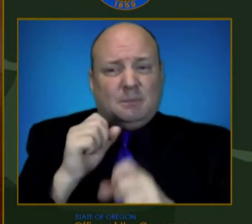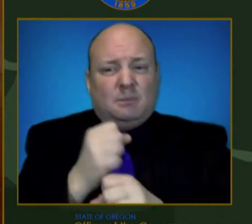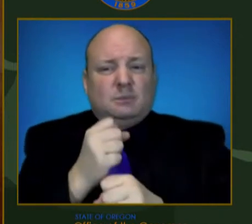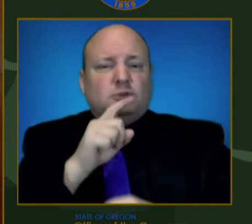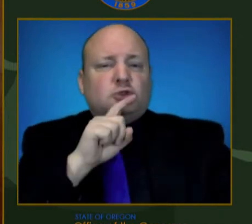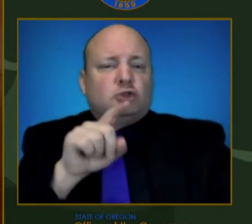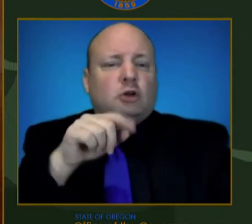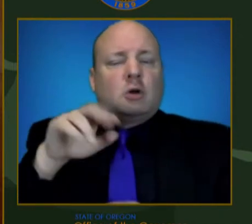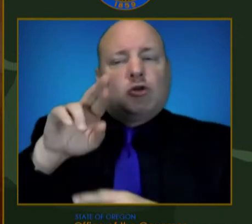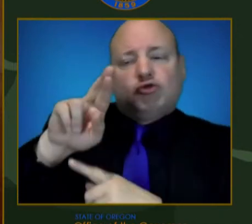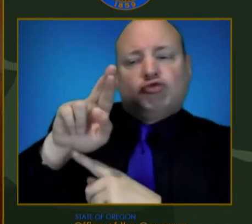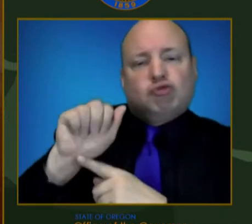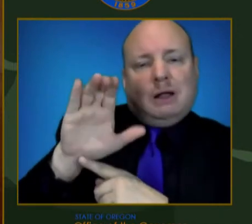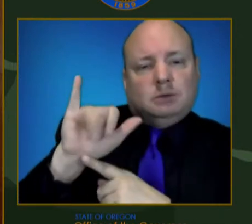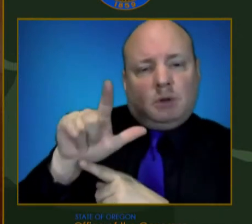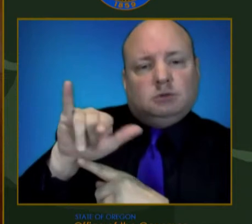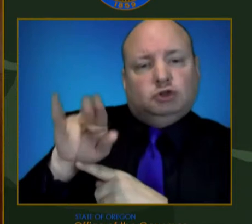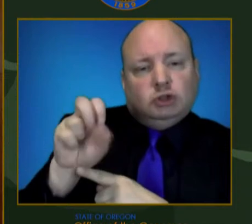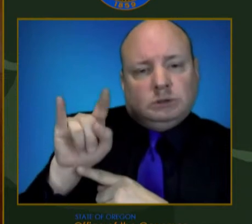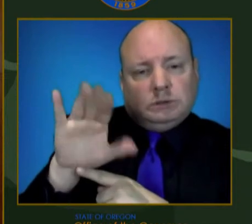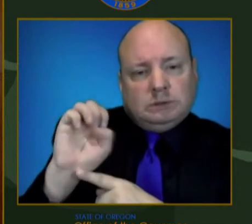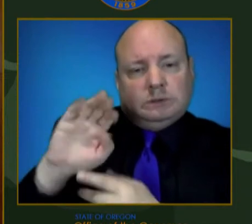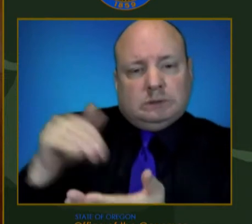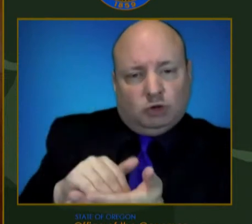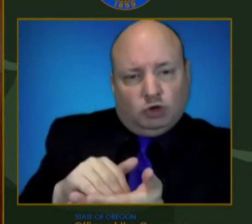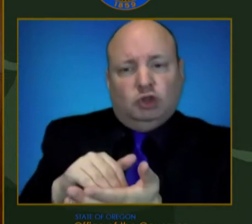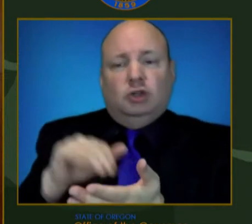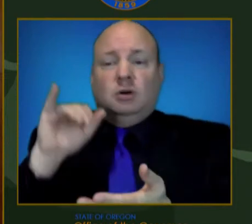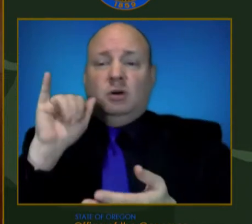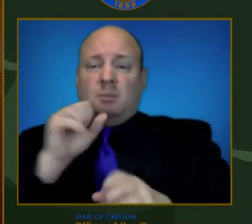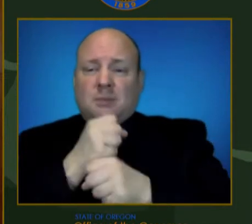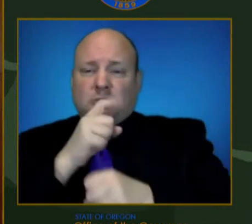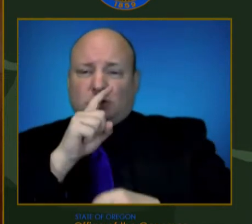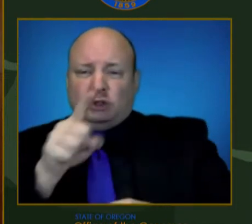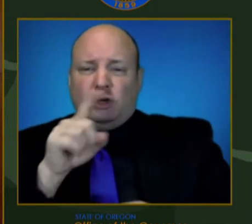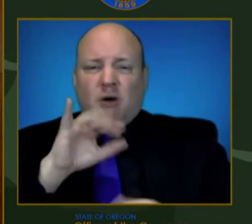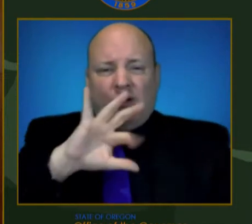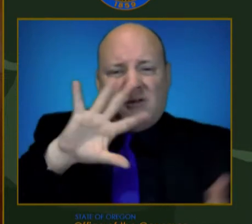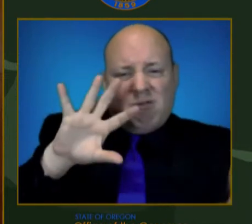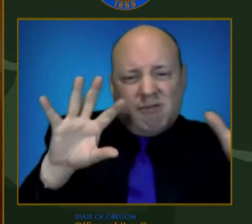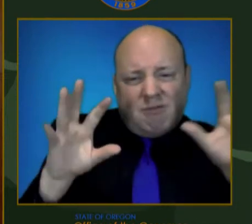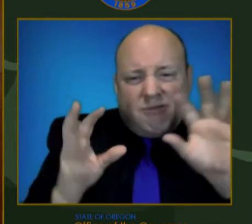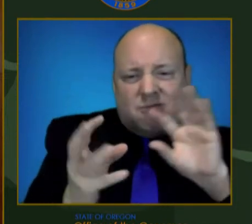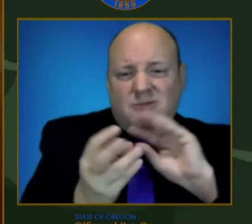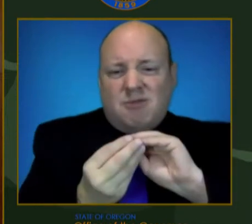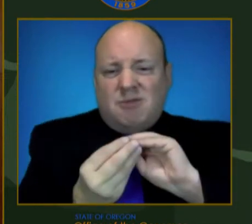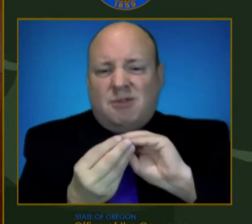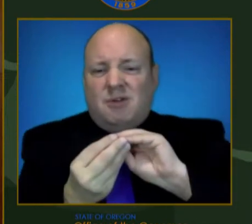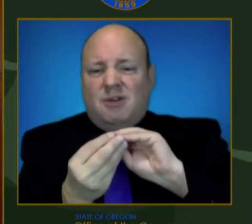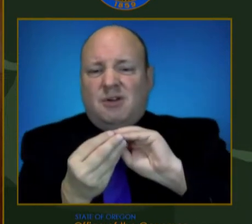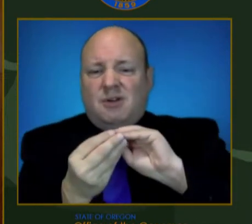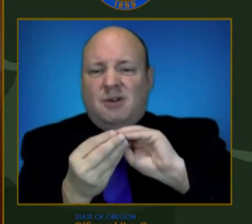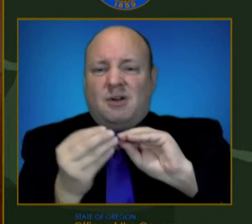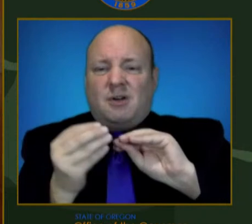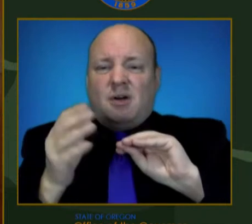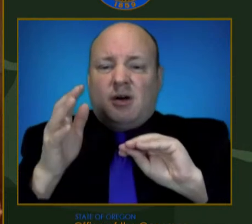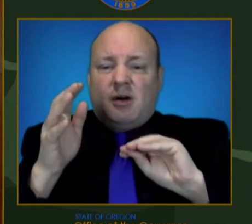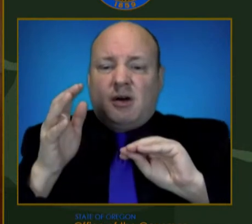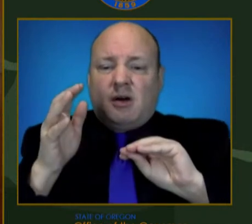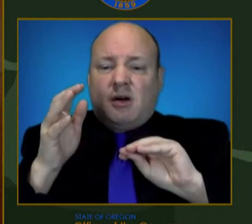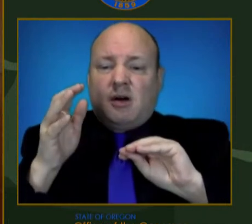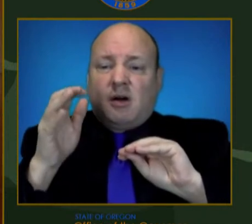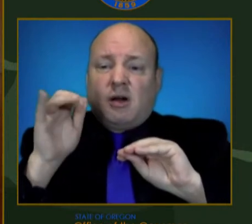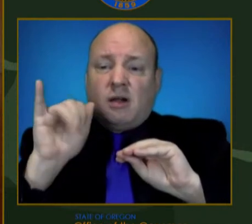leaders and workers, to develop a comprehensive package that would seize this moment and open up pathways to